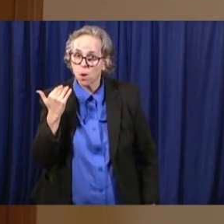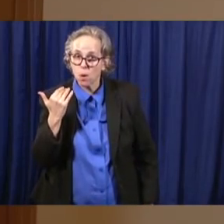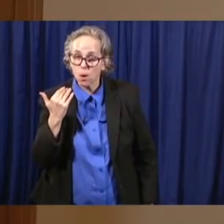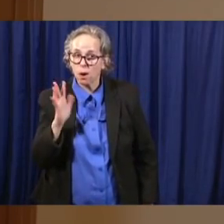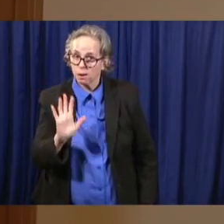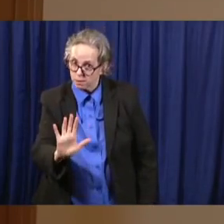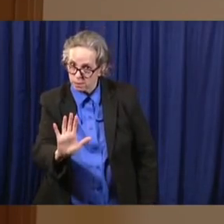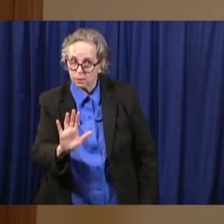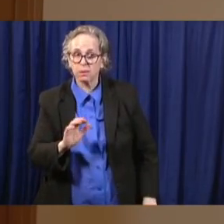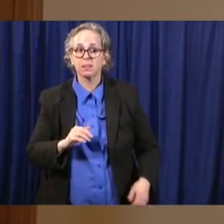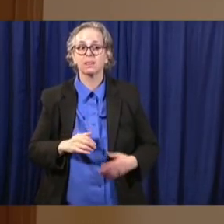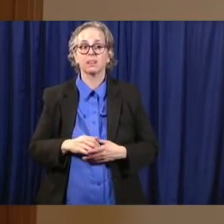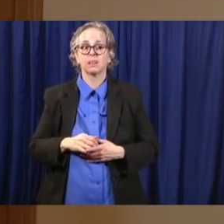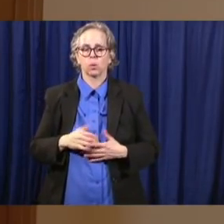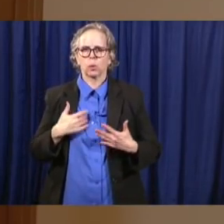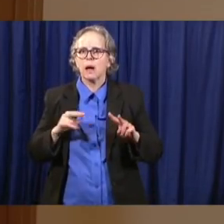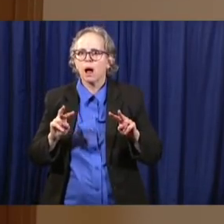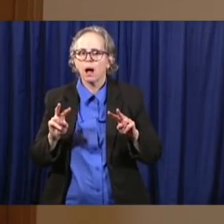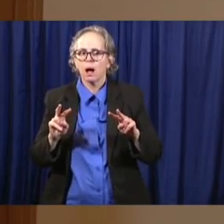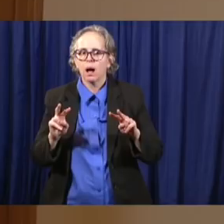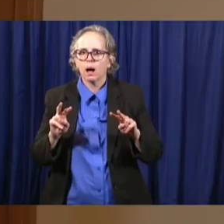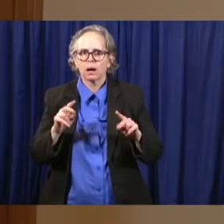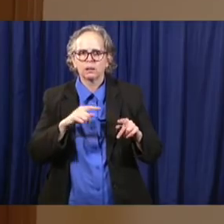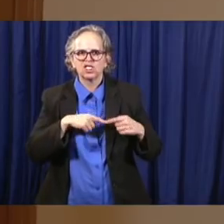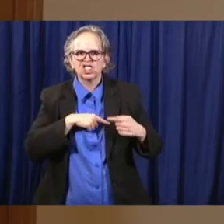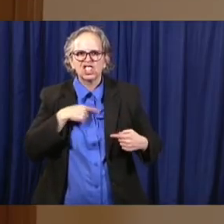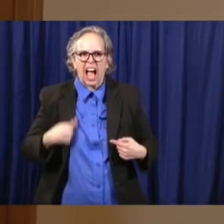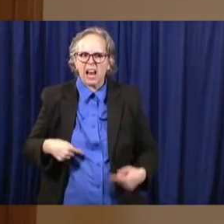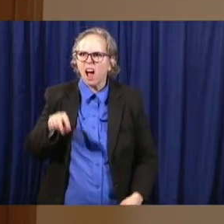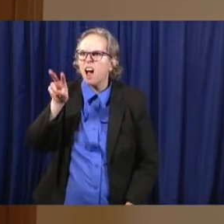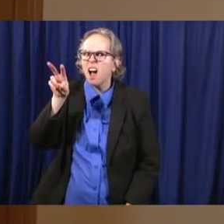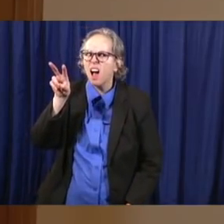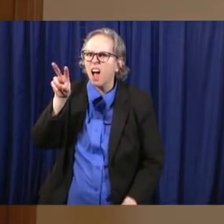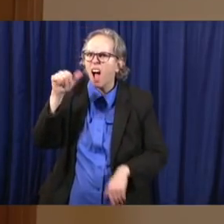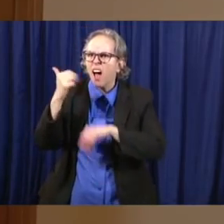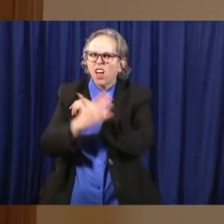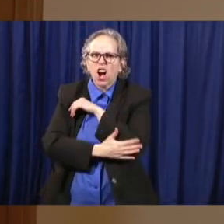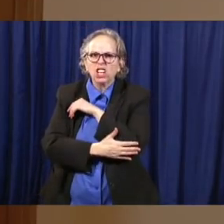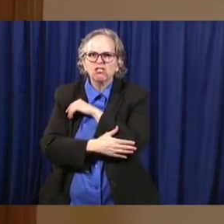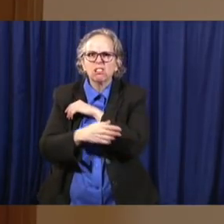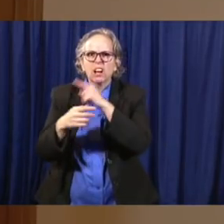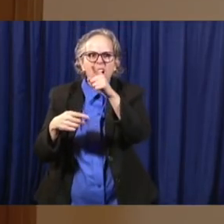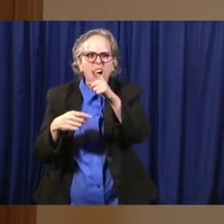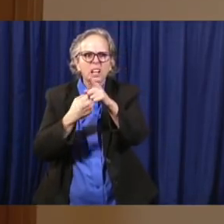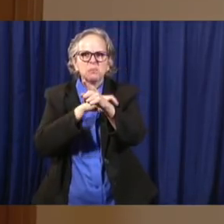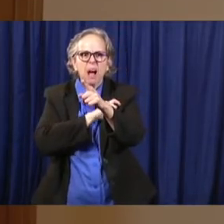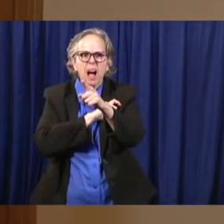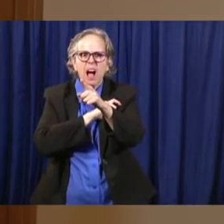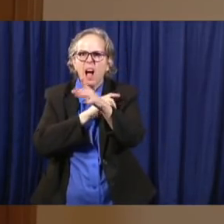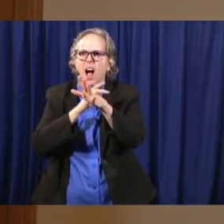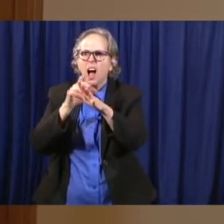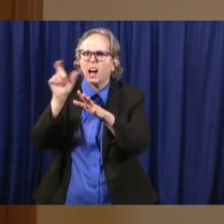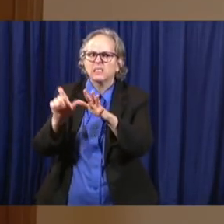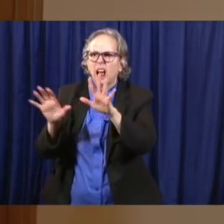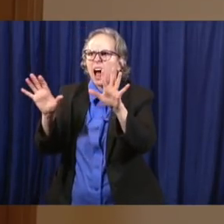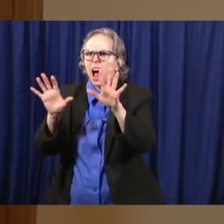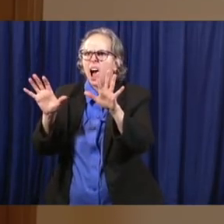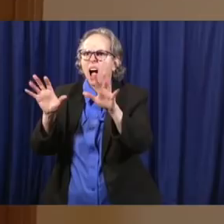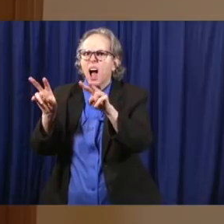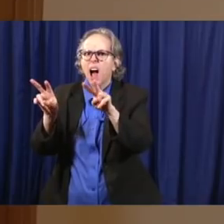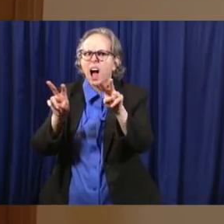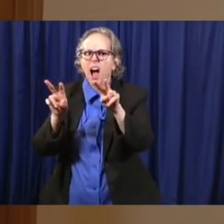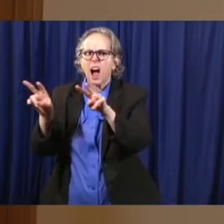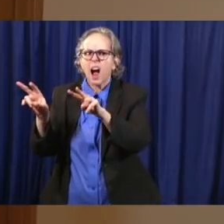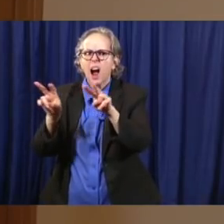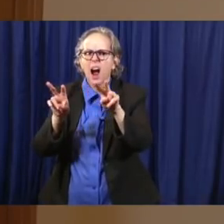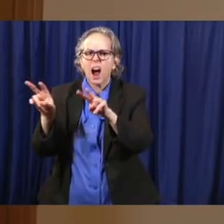we were knowing, watching China, watching other countries, learning from the science. We realized that very early on,